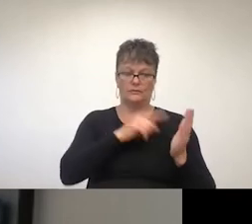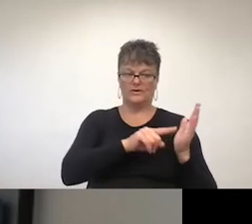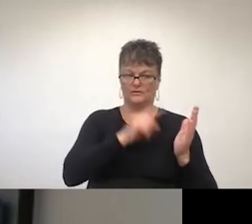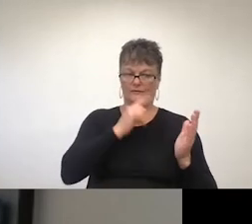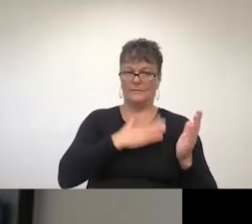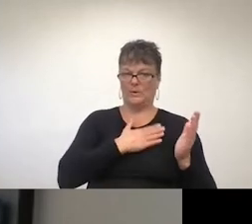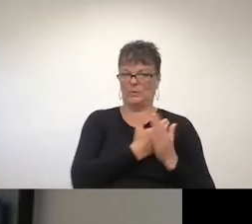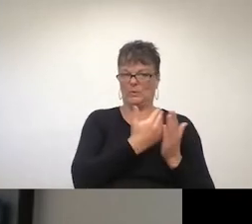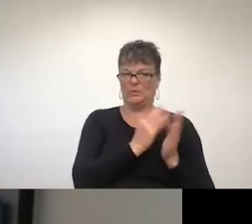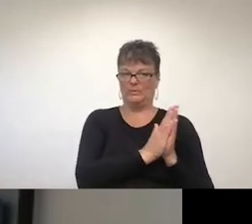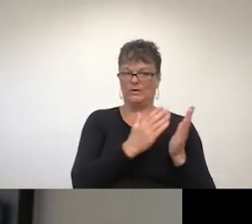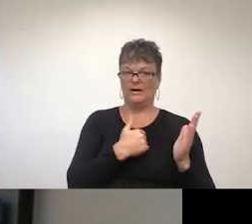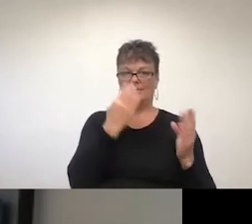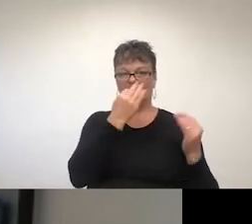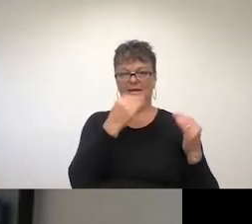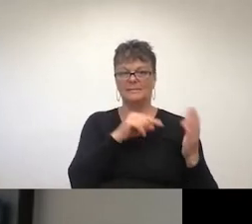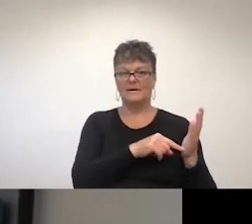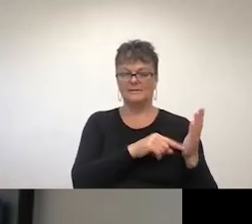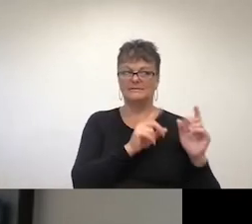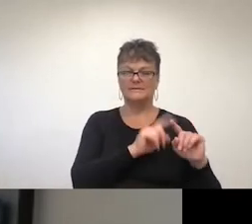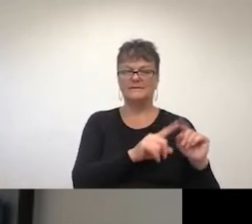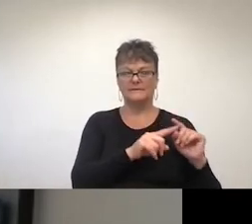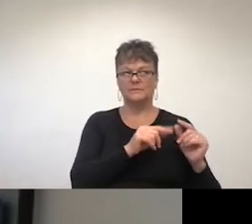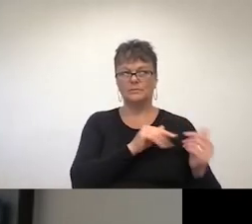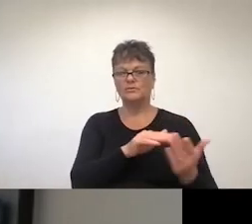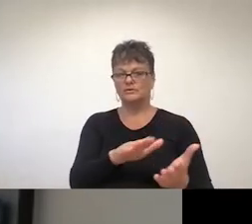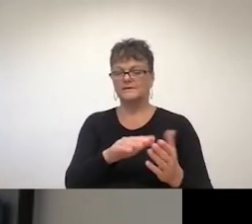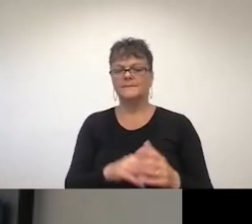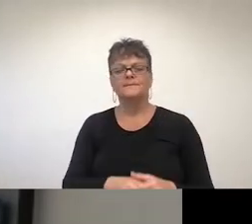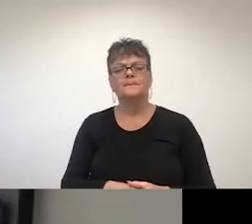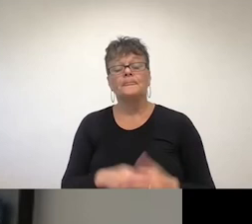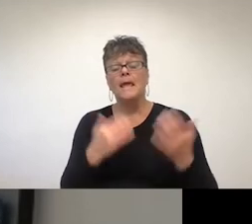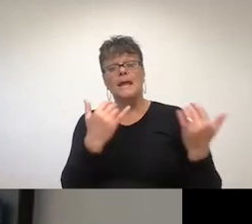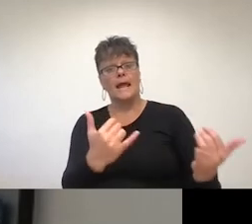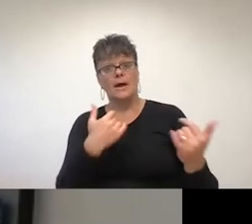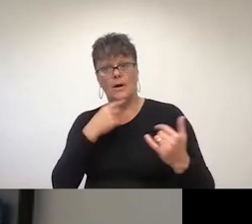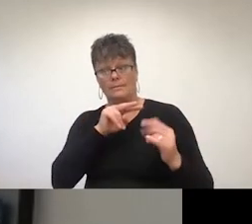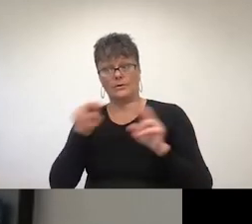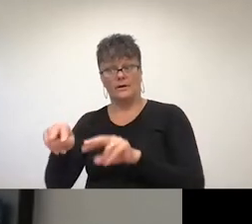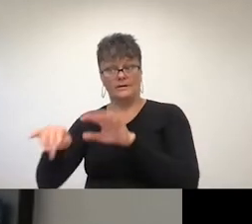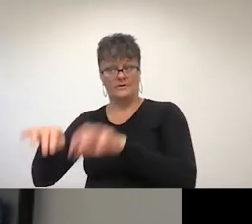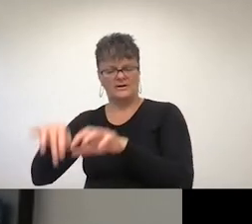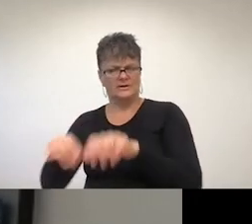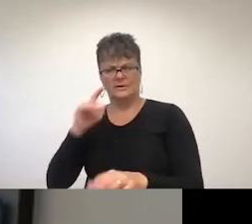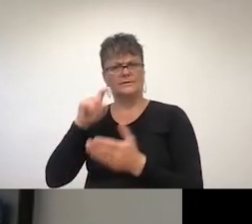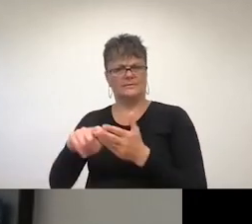affect. Now, I see that there are some really good points and questions.